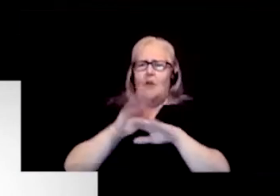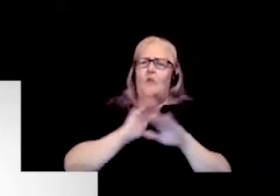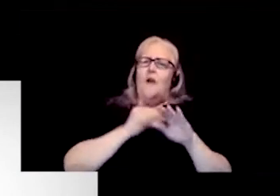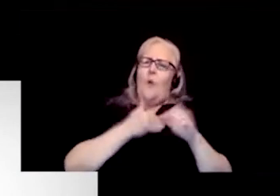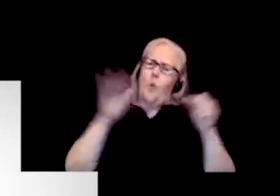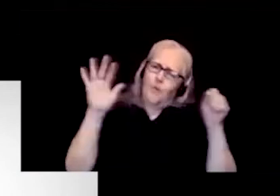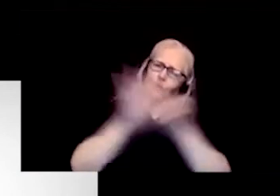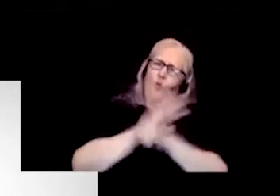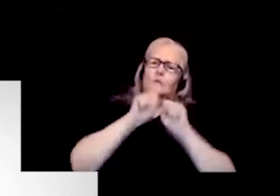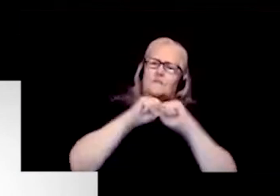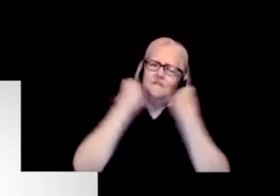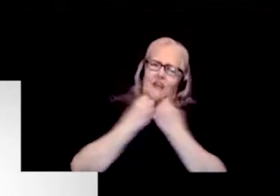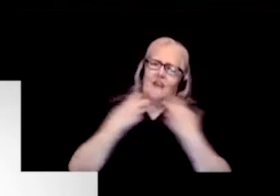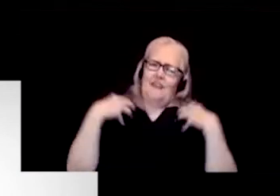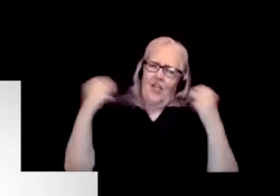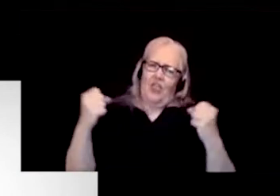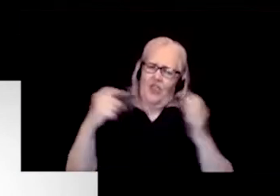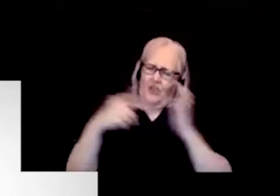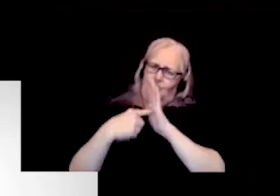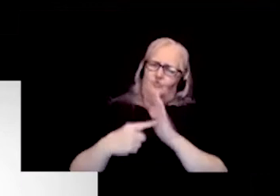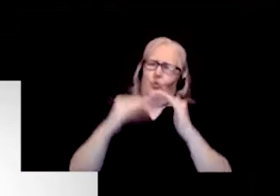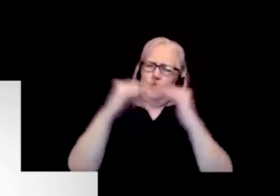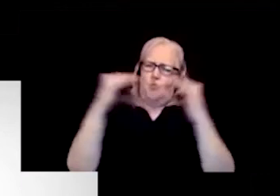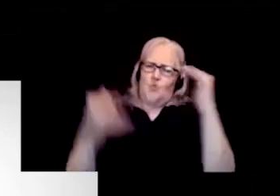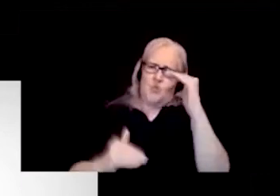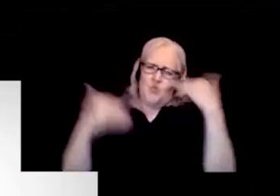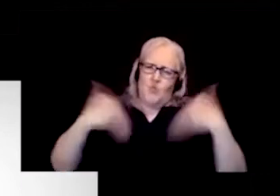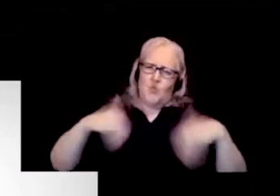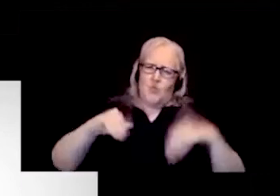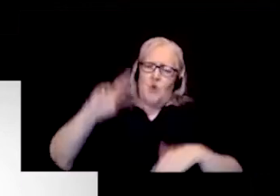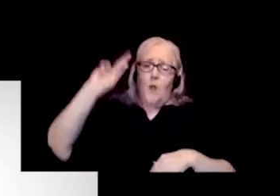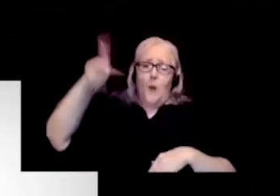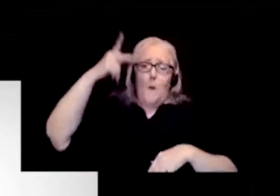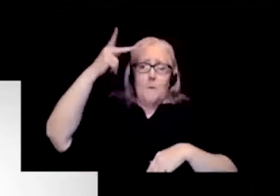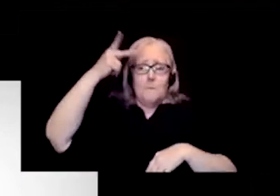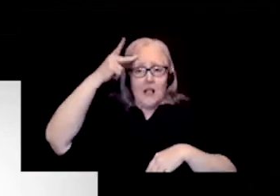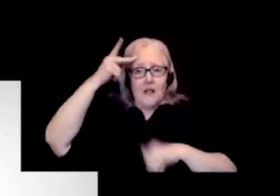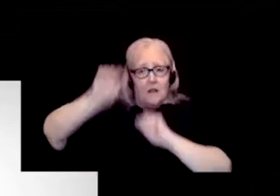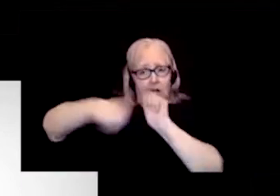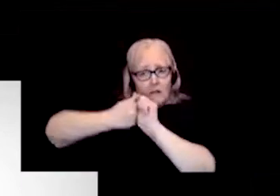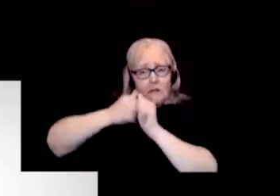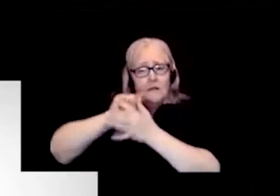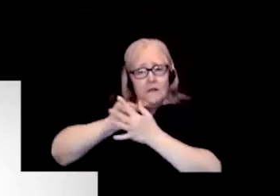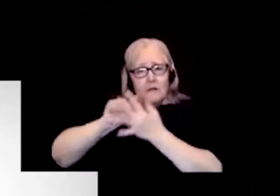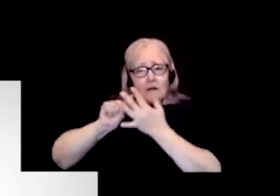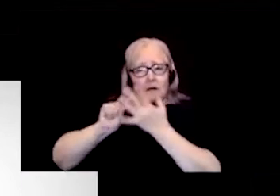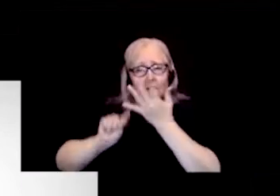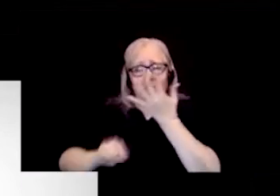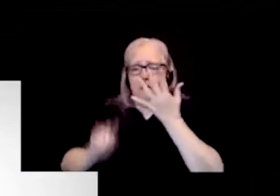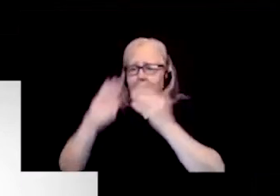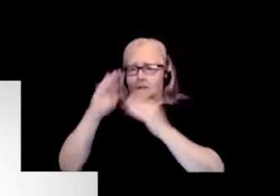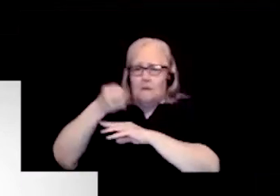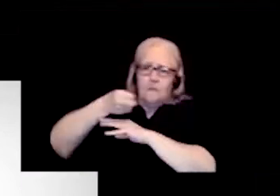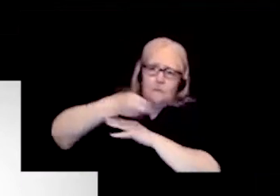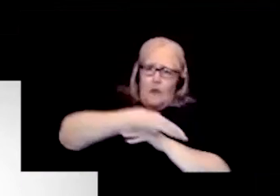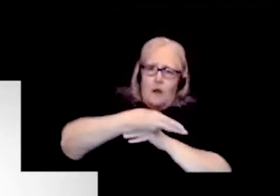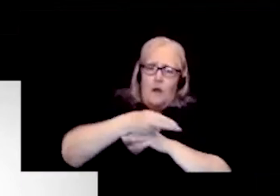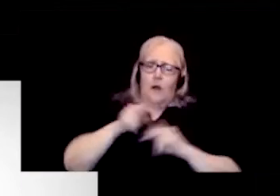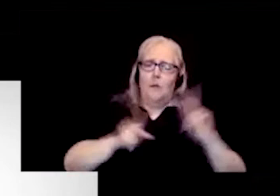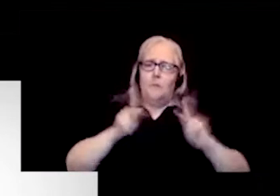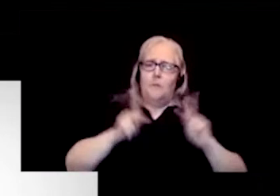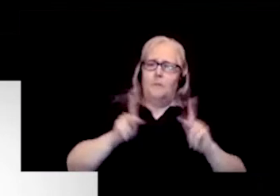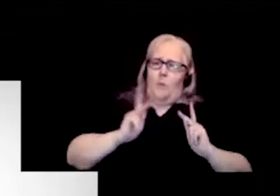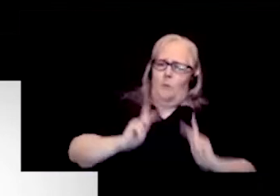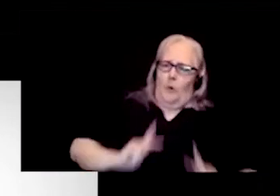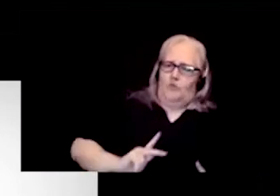the compounding effect of political determinants over personal responsibility. Think about that for a moment.